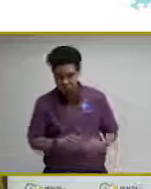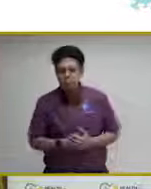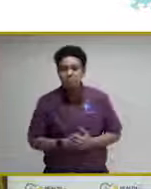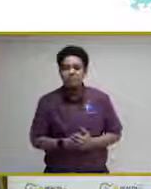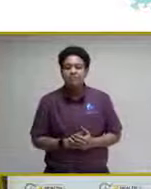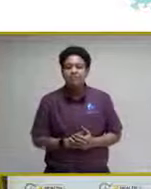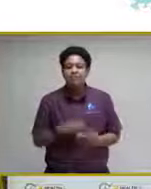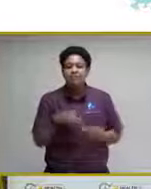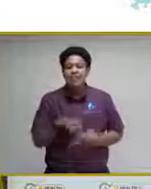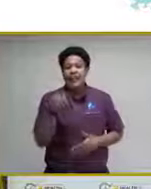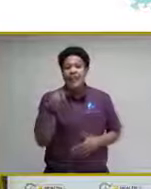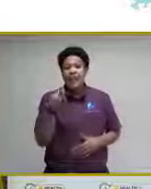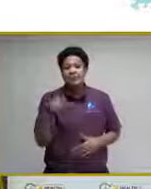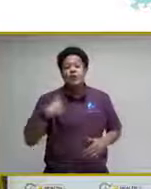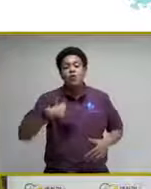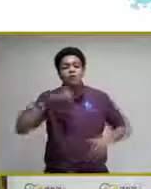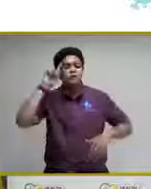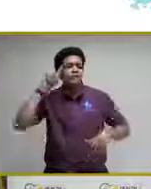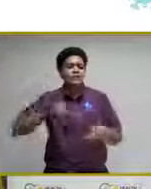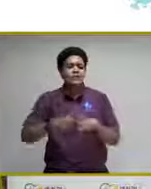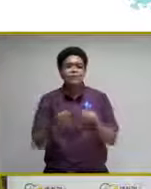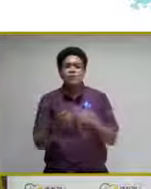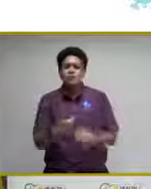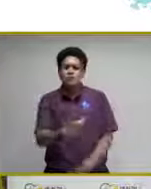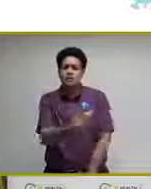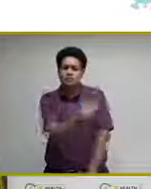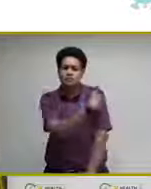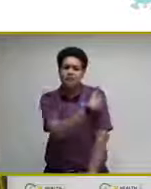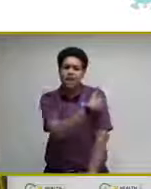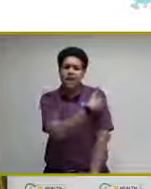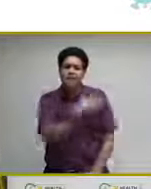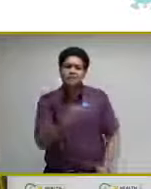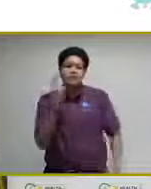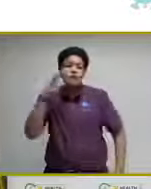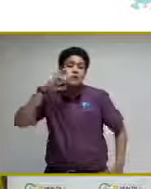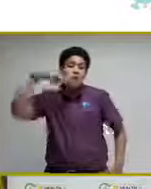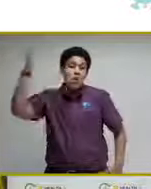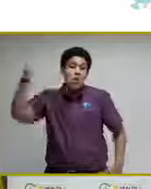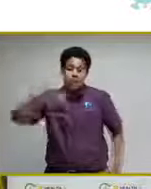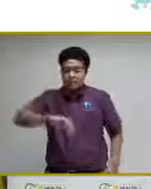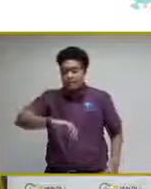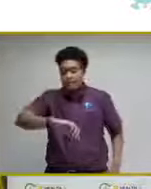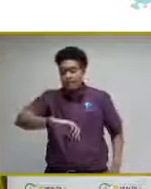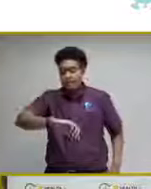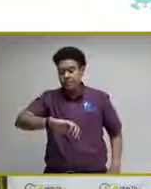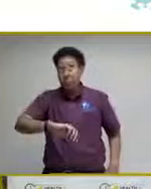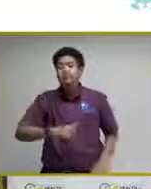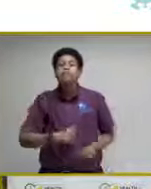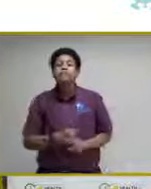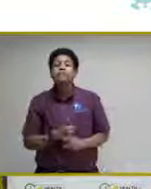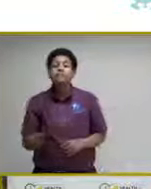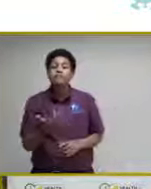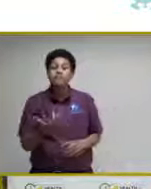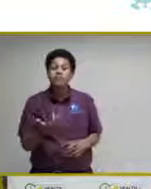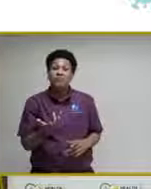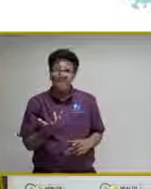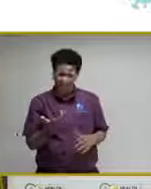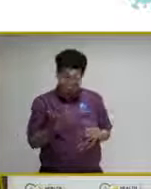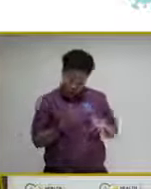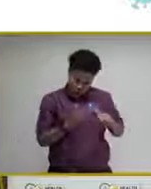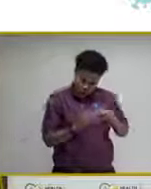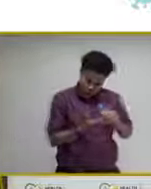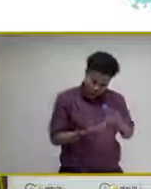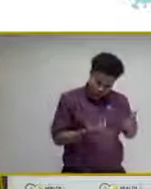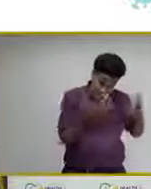In April, we begin the vaccination for the elderly, the Jamaica